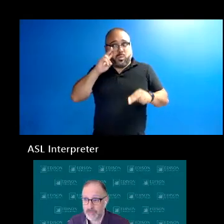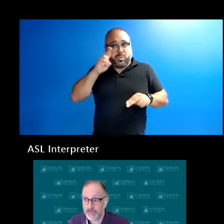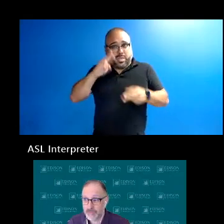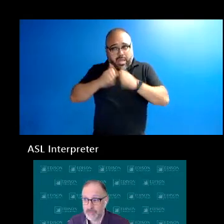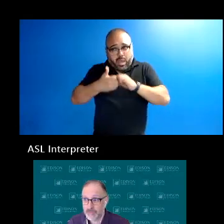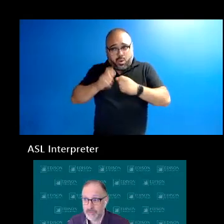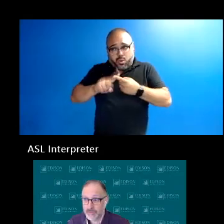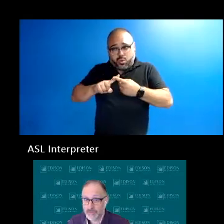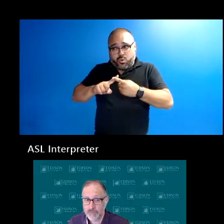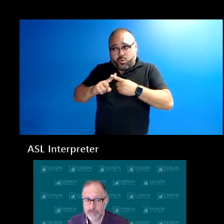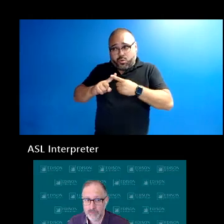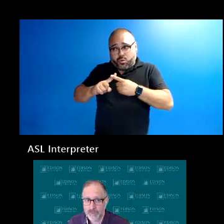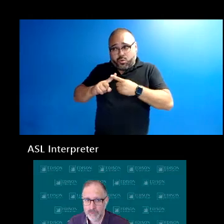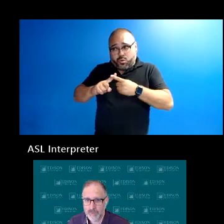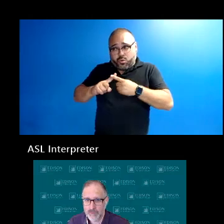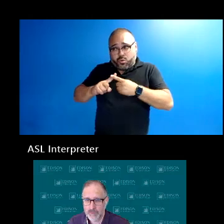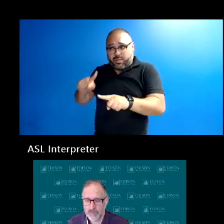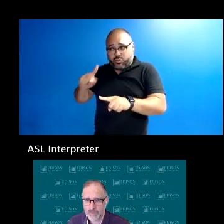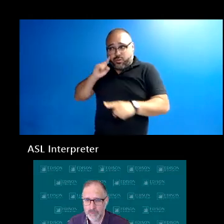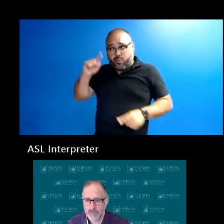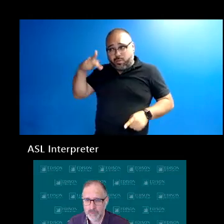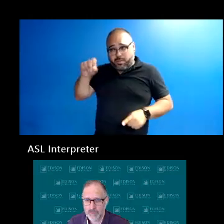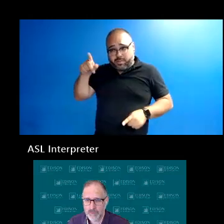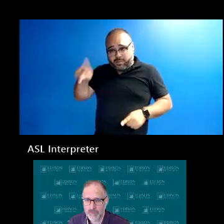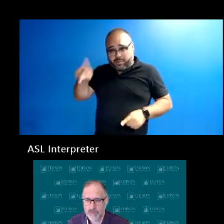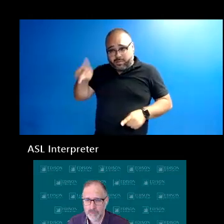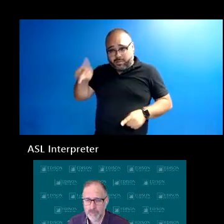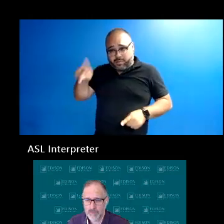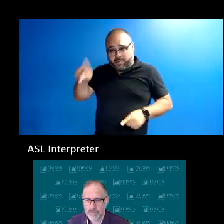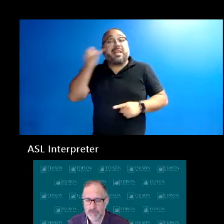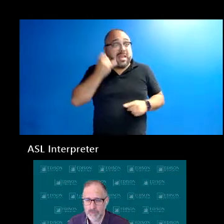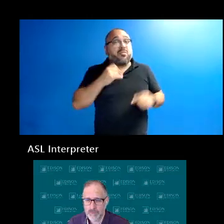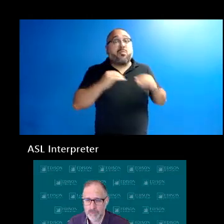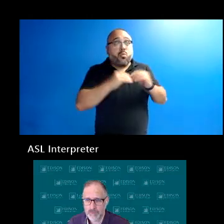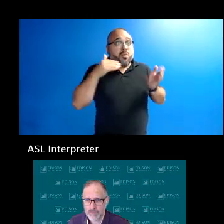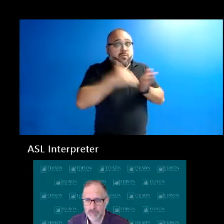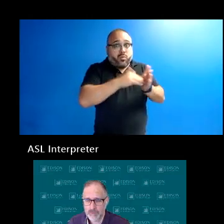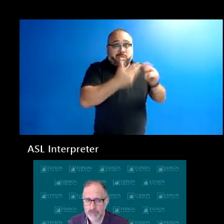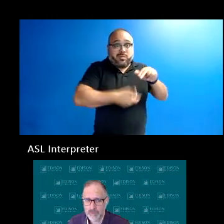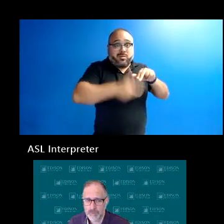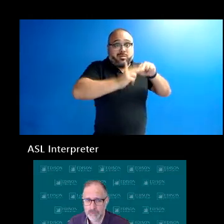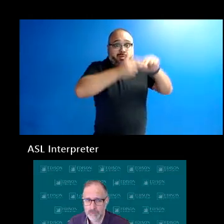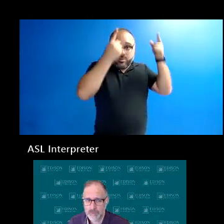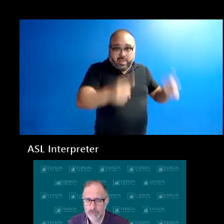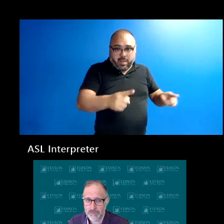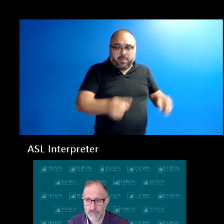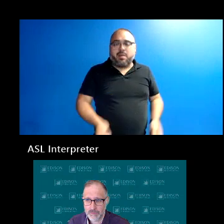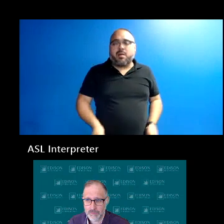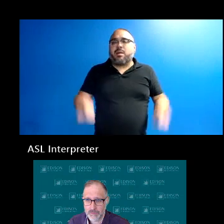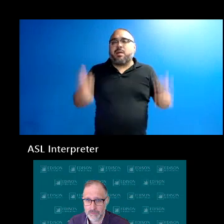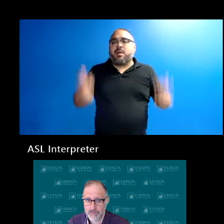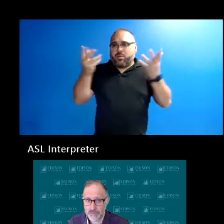for PSPS? And if the rate increases have been levied, how many have there been? How much money has